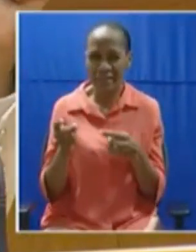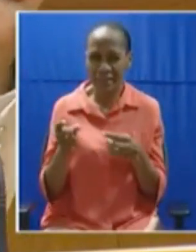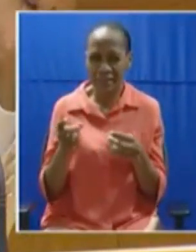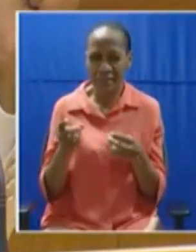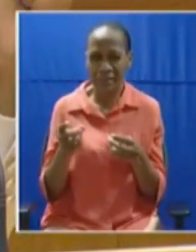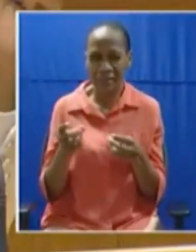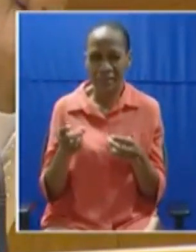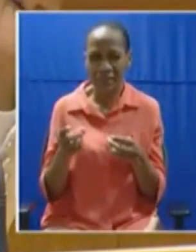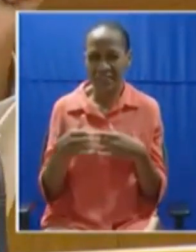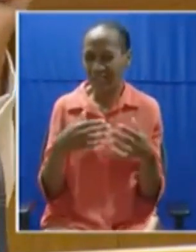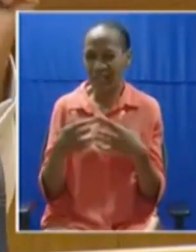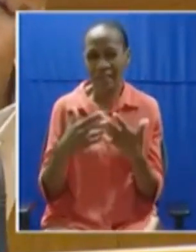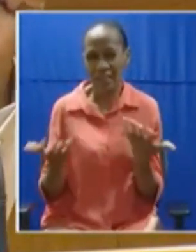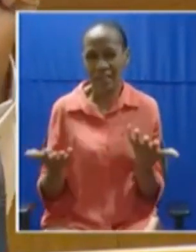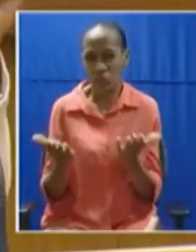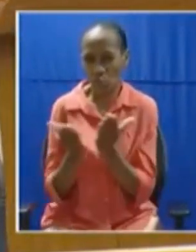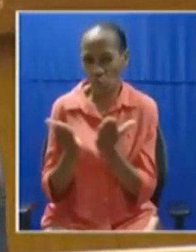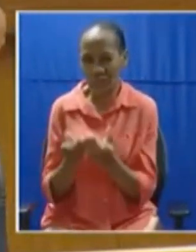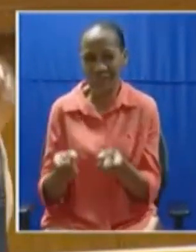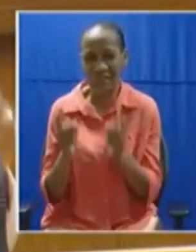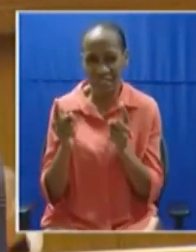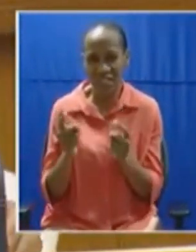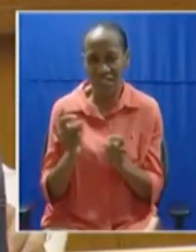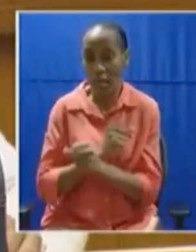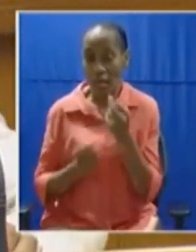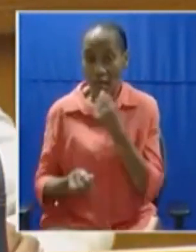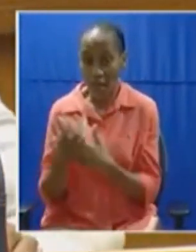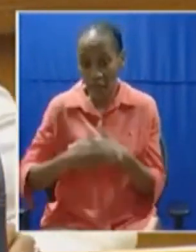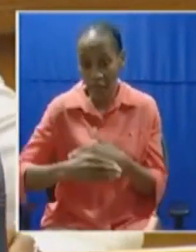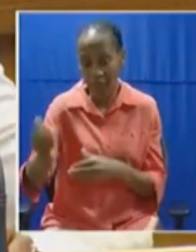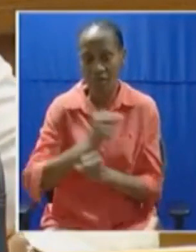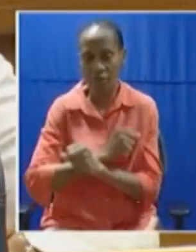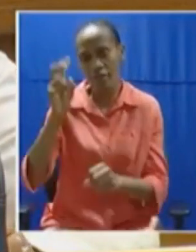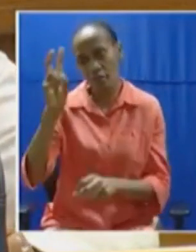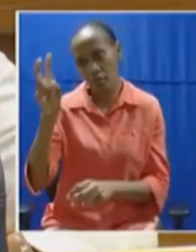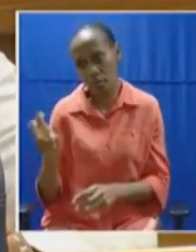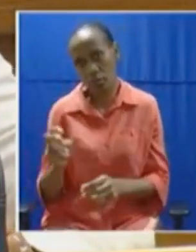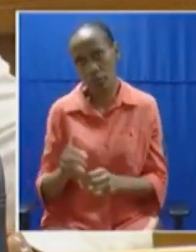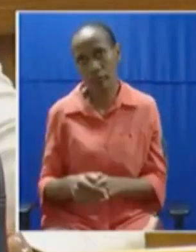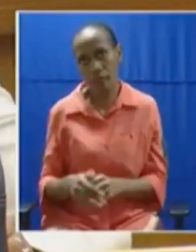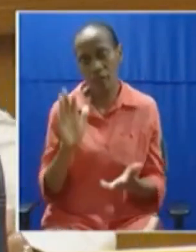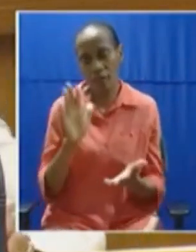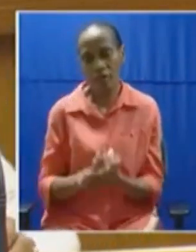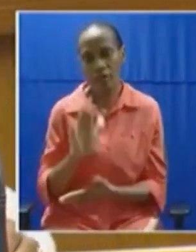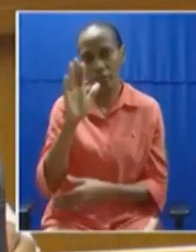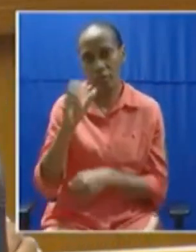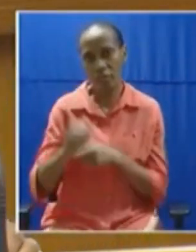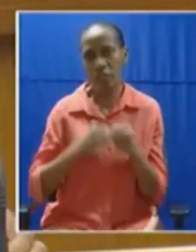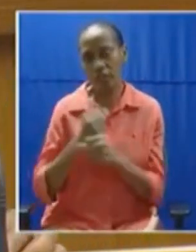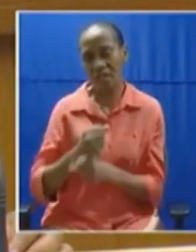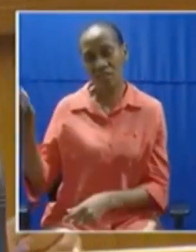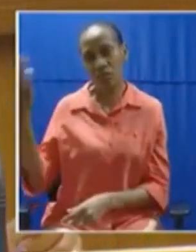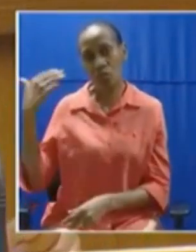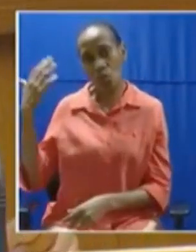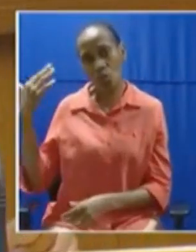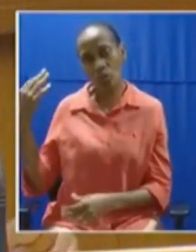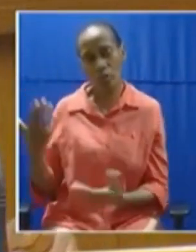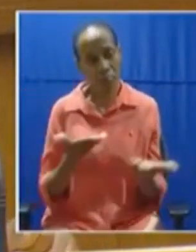learners and teachers to these elements," close quote. That was 15 years ago, Mr. President.